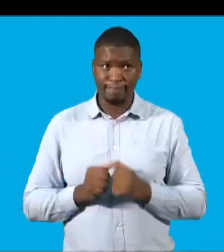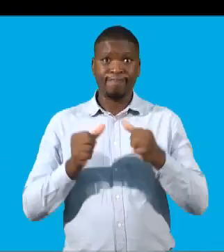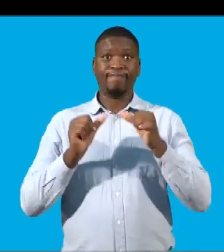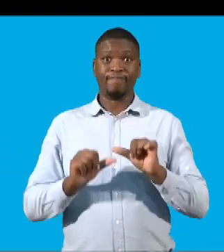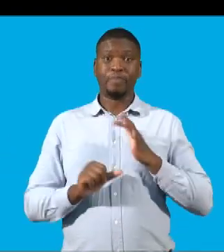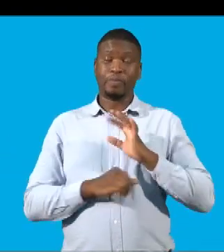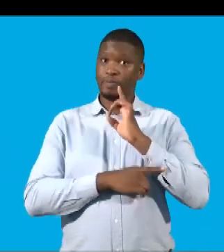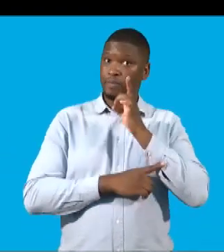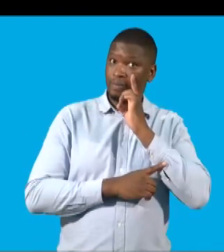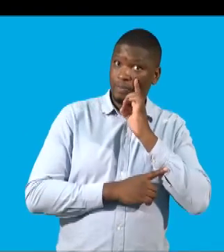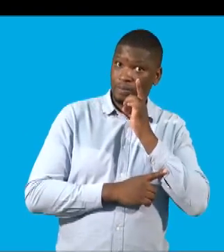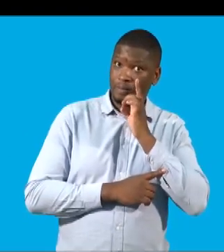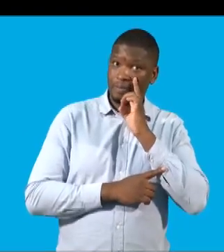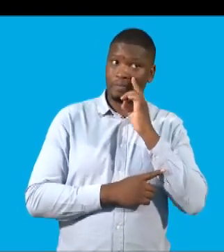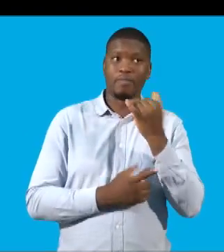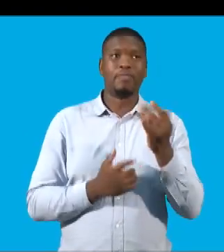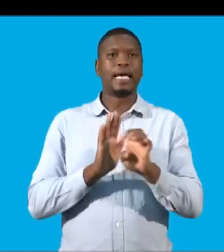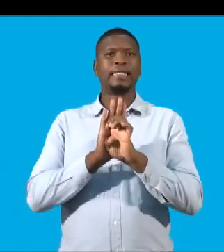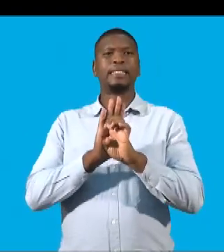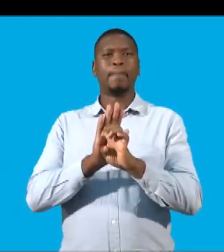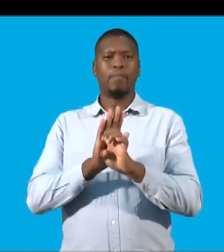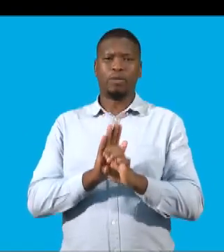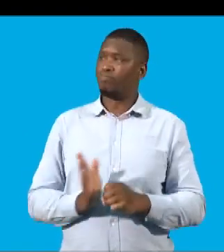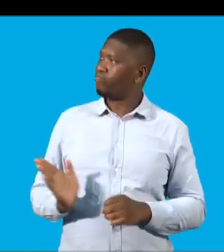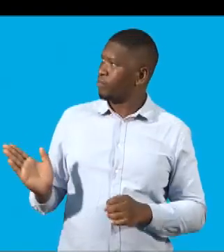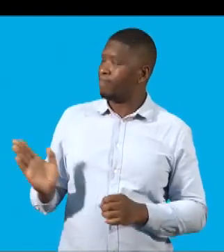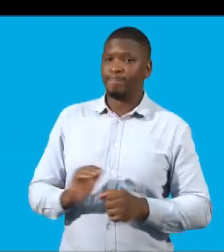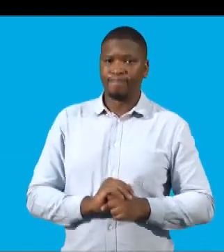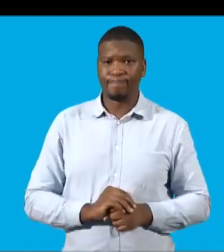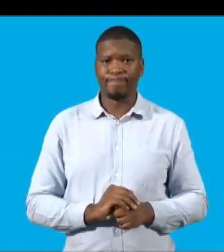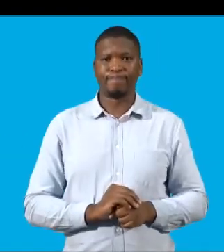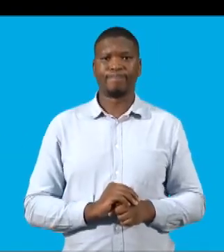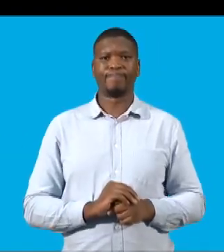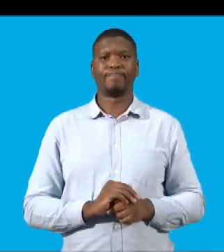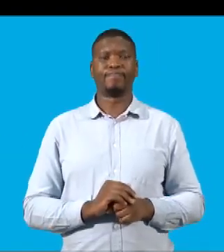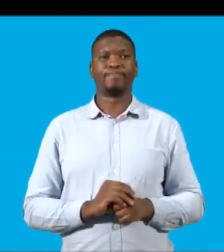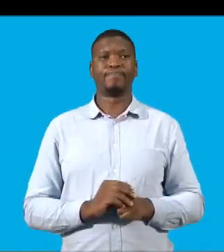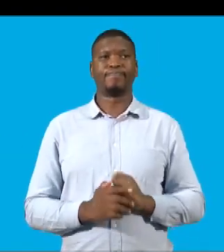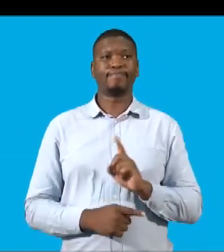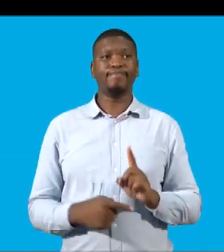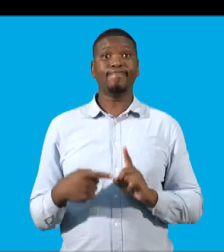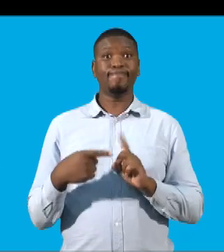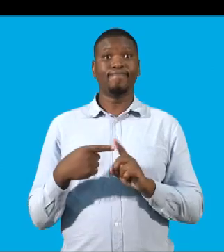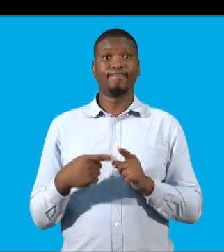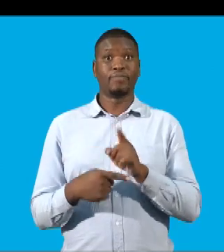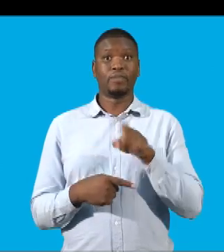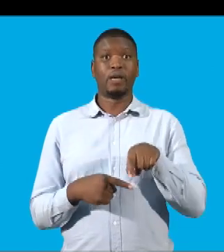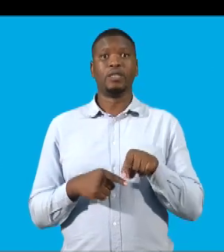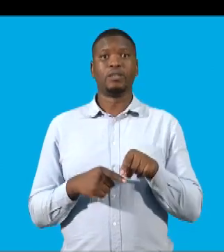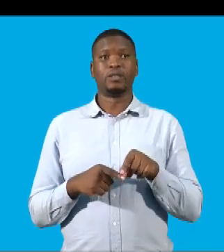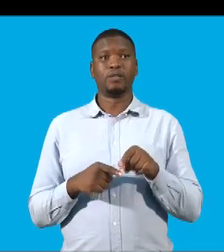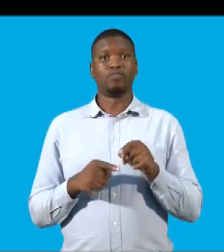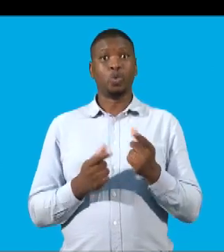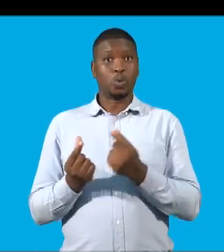us see or an example of this. The first example there says determine 3 plus